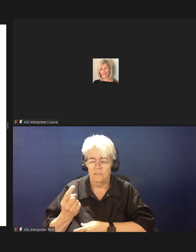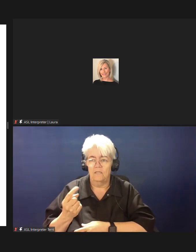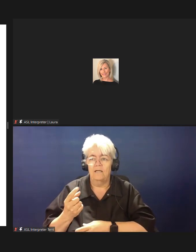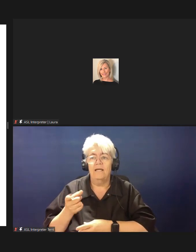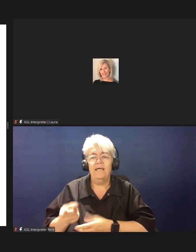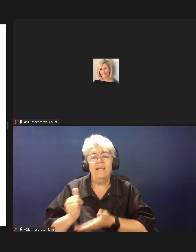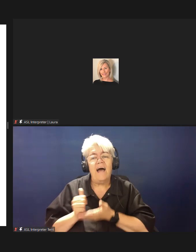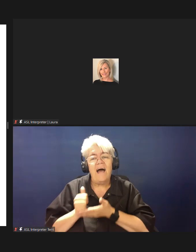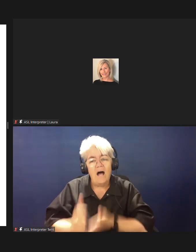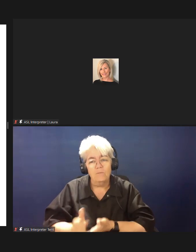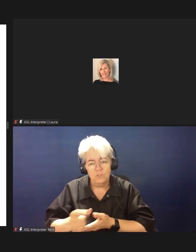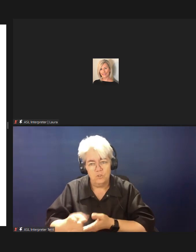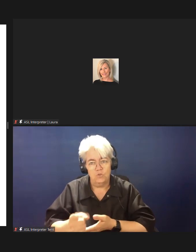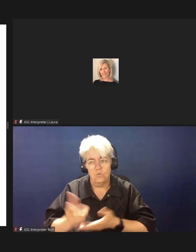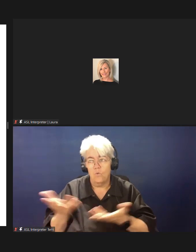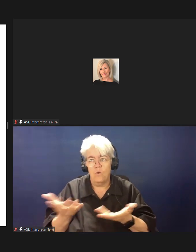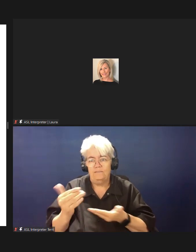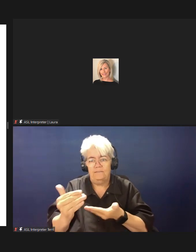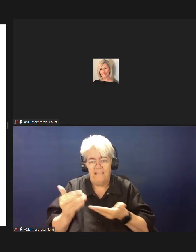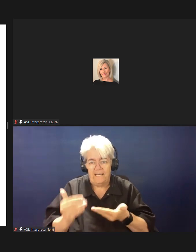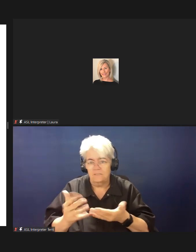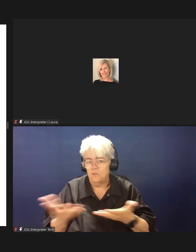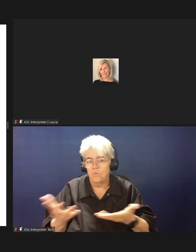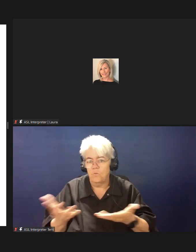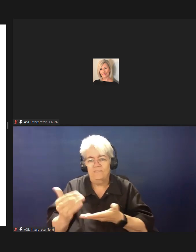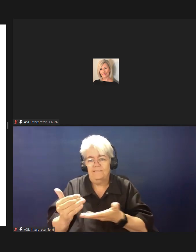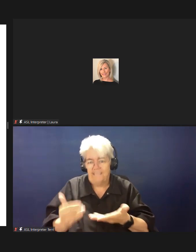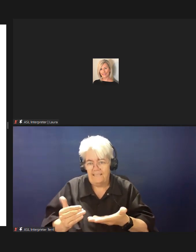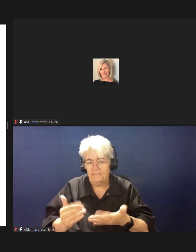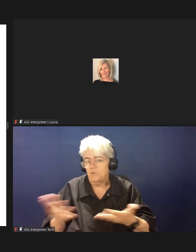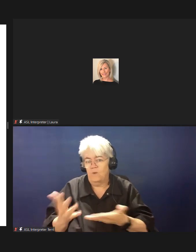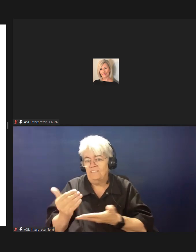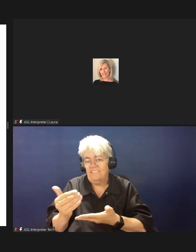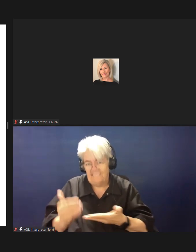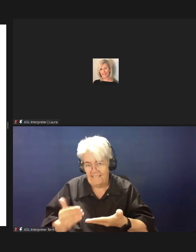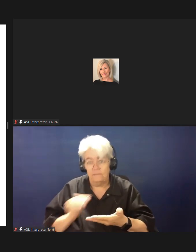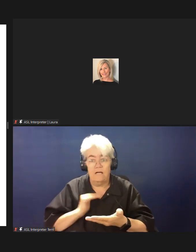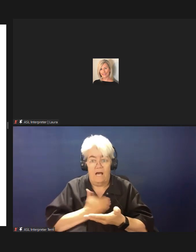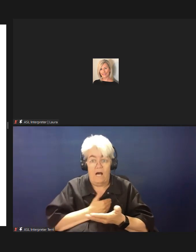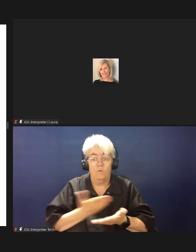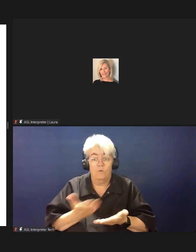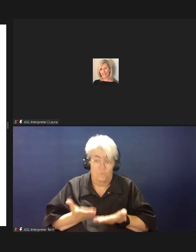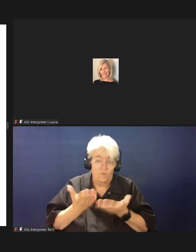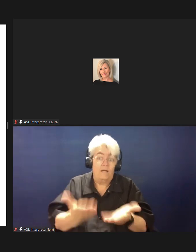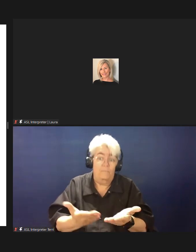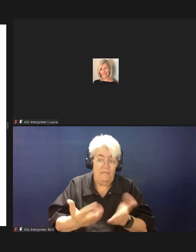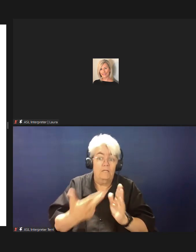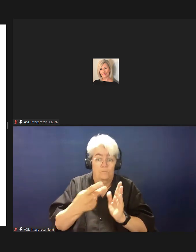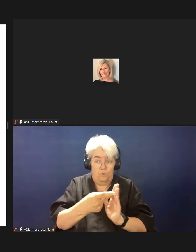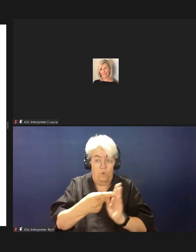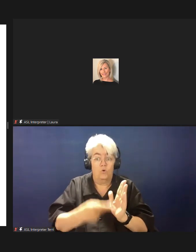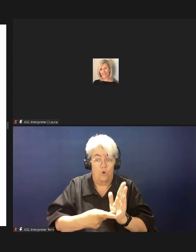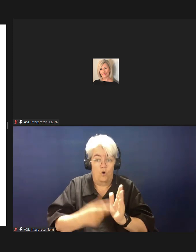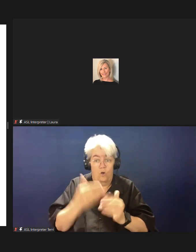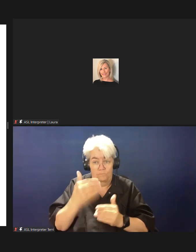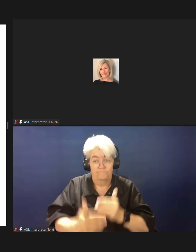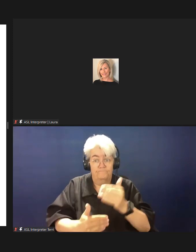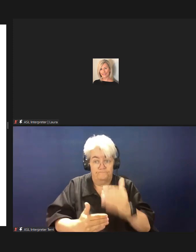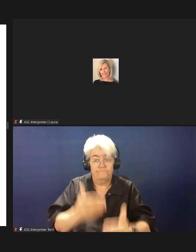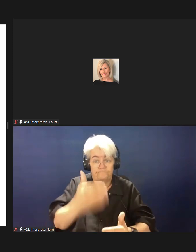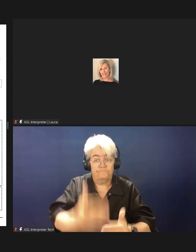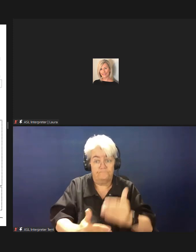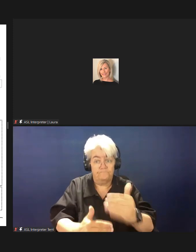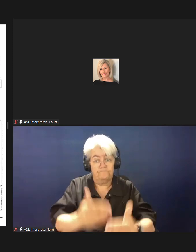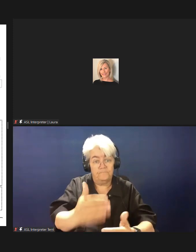through the step-by-step recommended protocol that we want to make sure it gets followed.